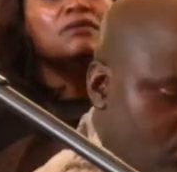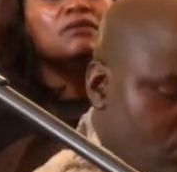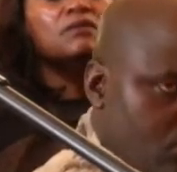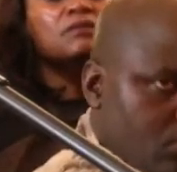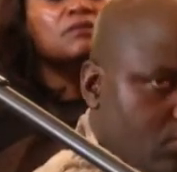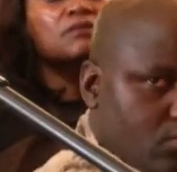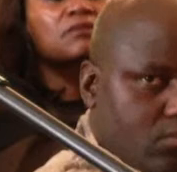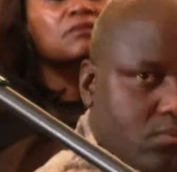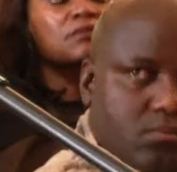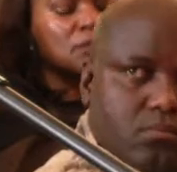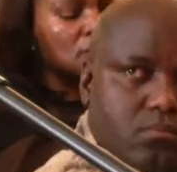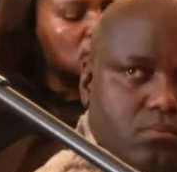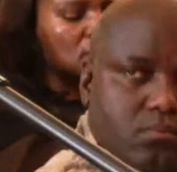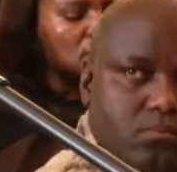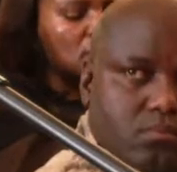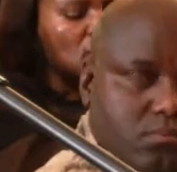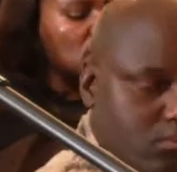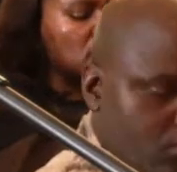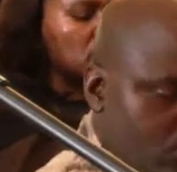the billabil